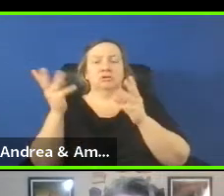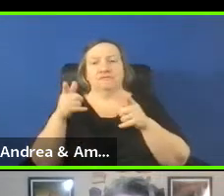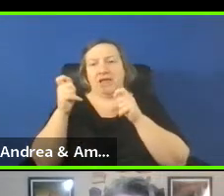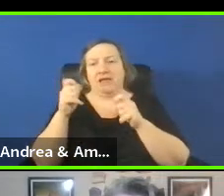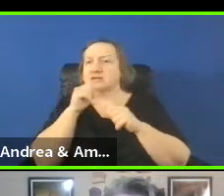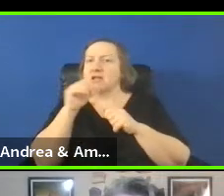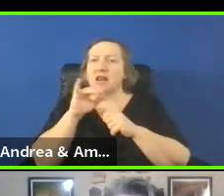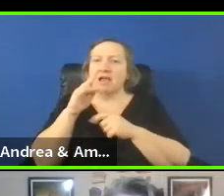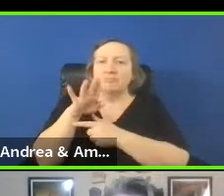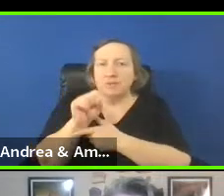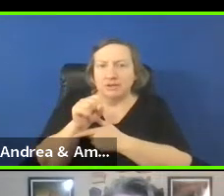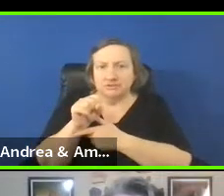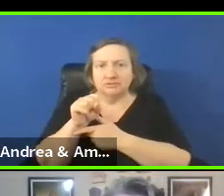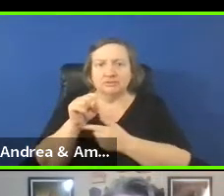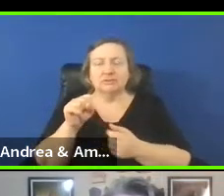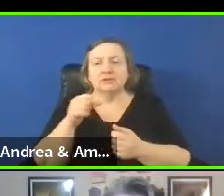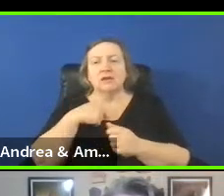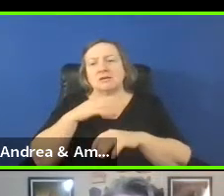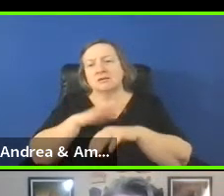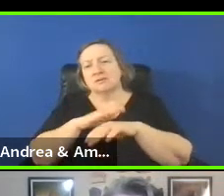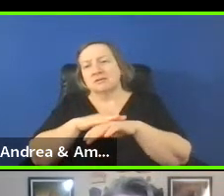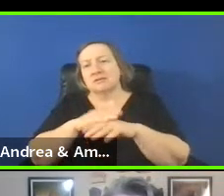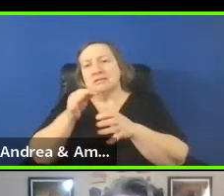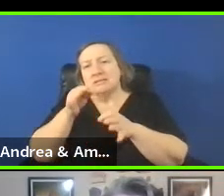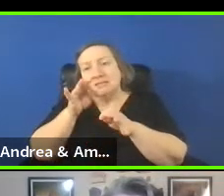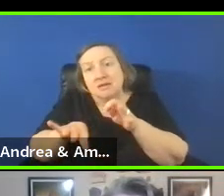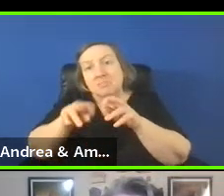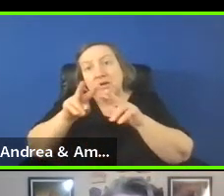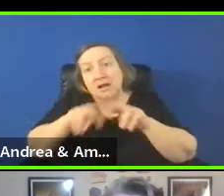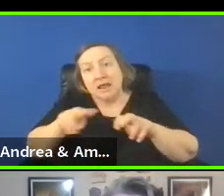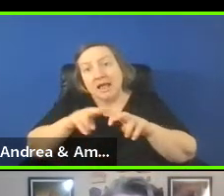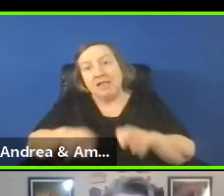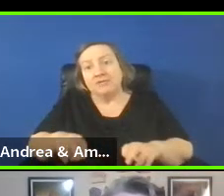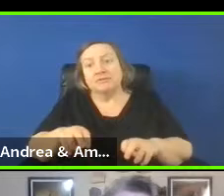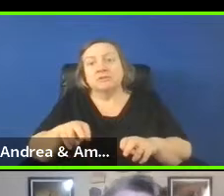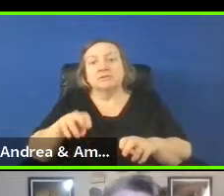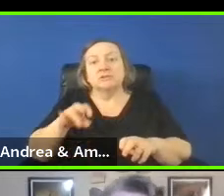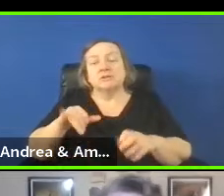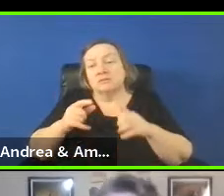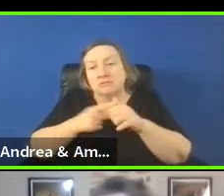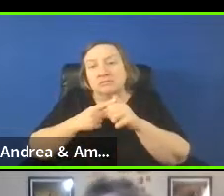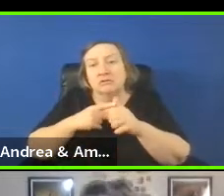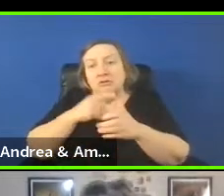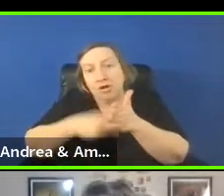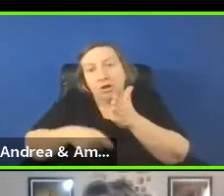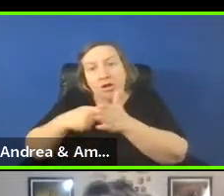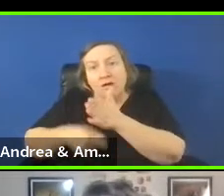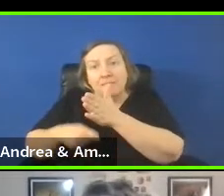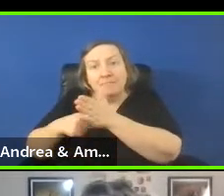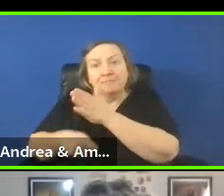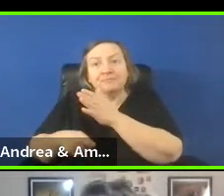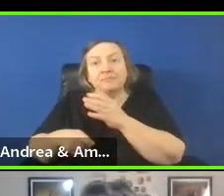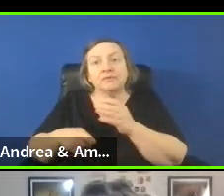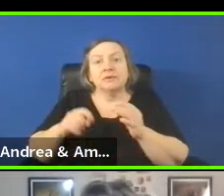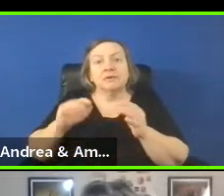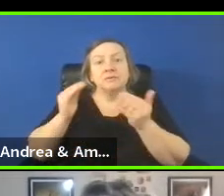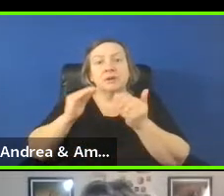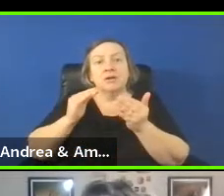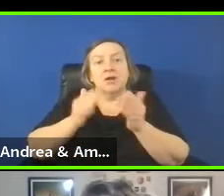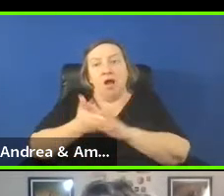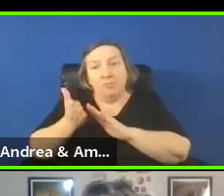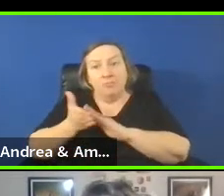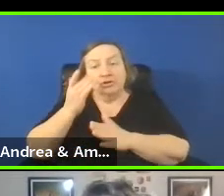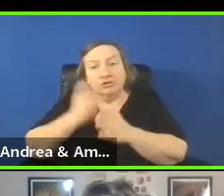would caution that a simple analysis of the initial cost versus operational